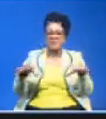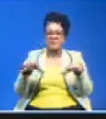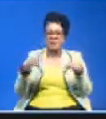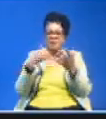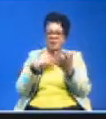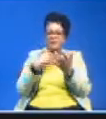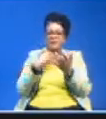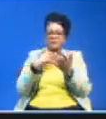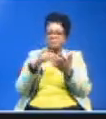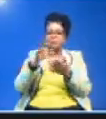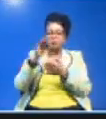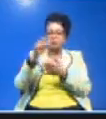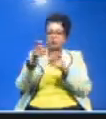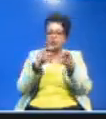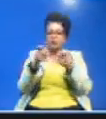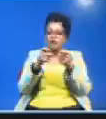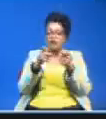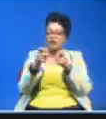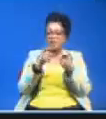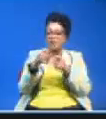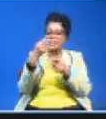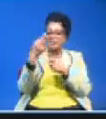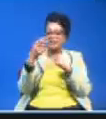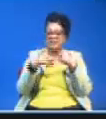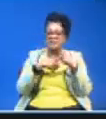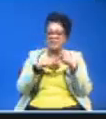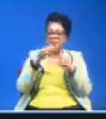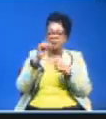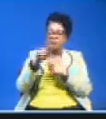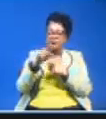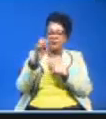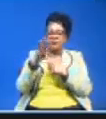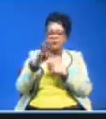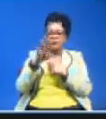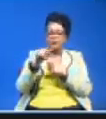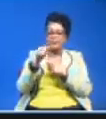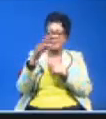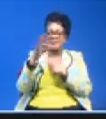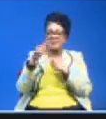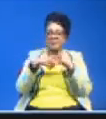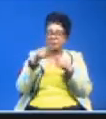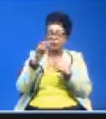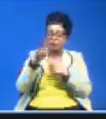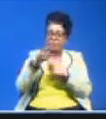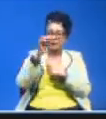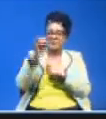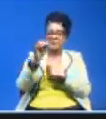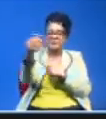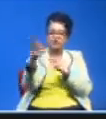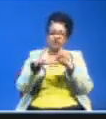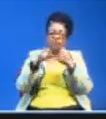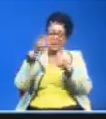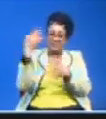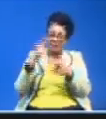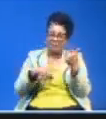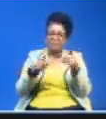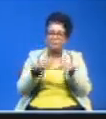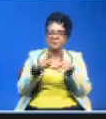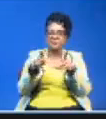growing marginally to control a 36.4% market share, up from 36.2% in June last year, followed